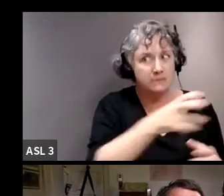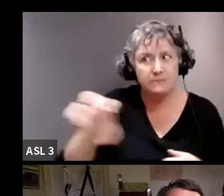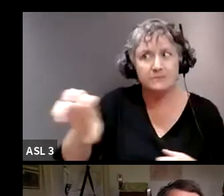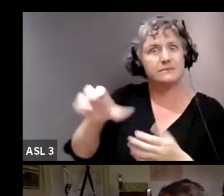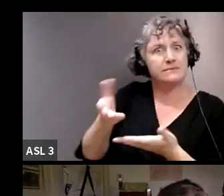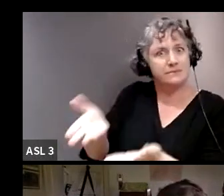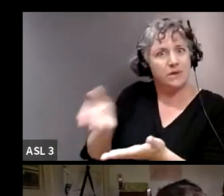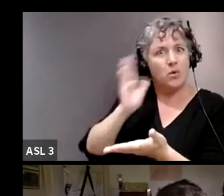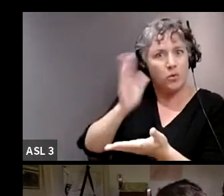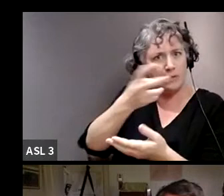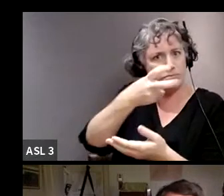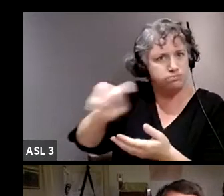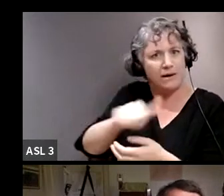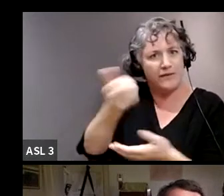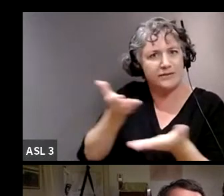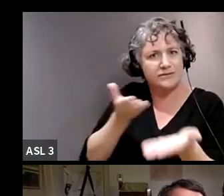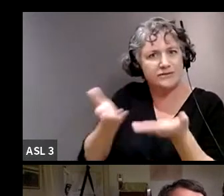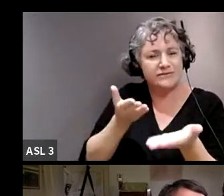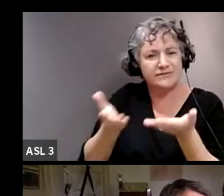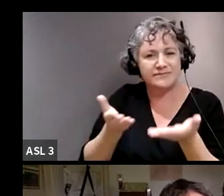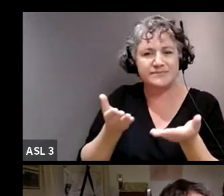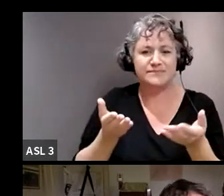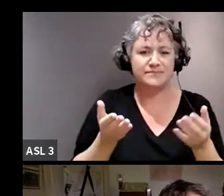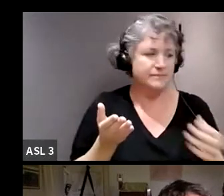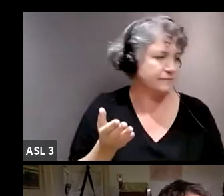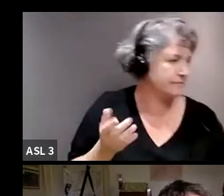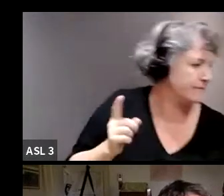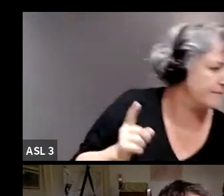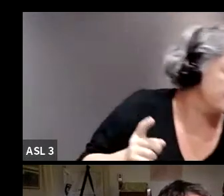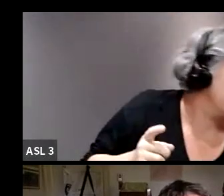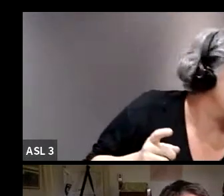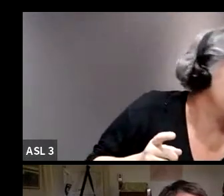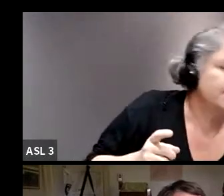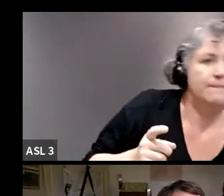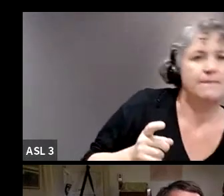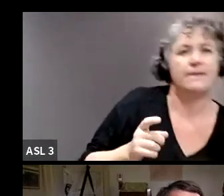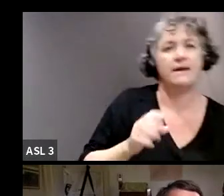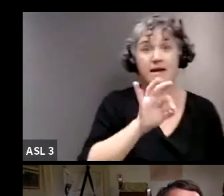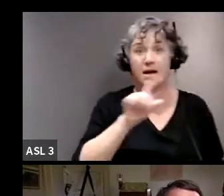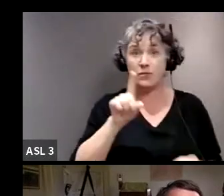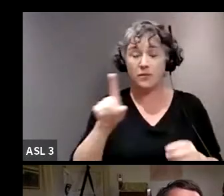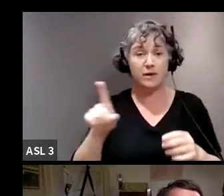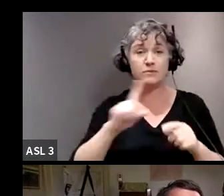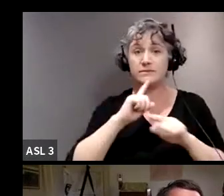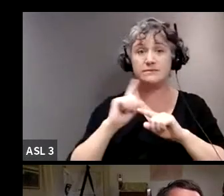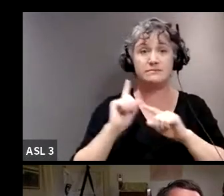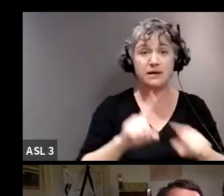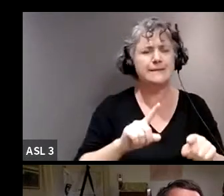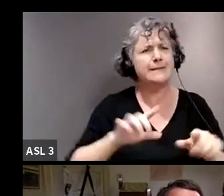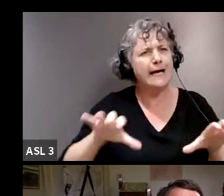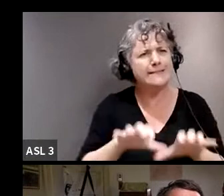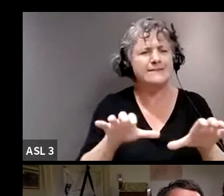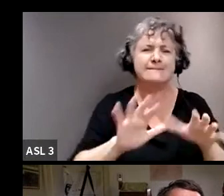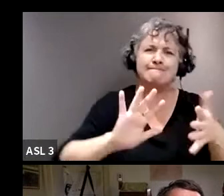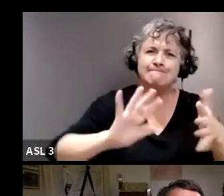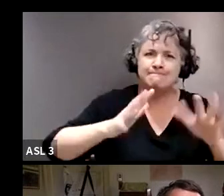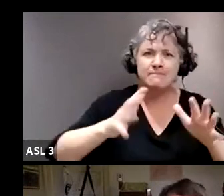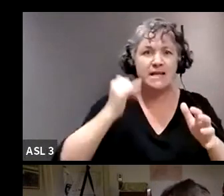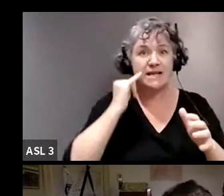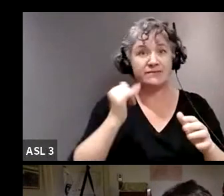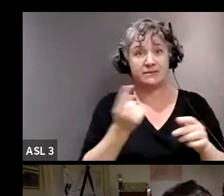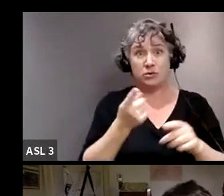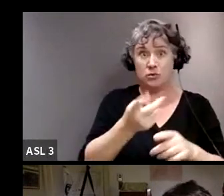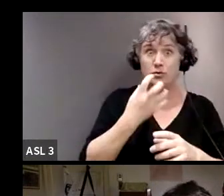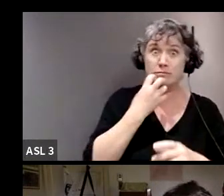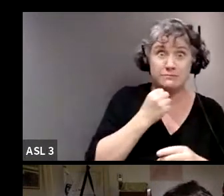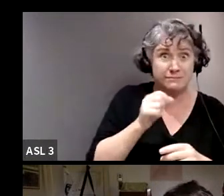level zero describes when there are no ambulances available to respond to 911 calls this means that if you or someone you cared for were having a medical emergency